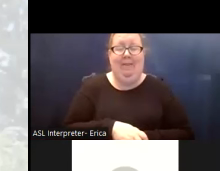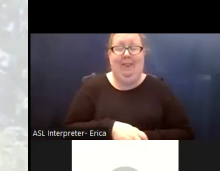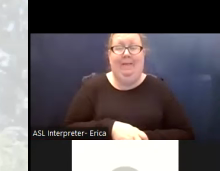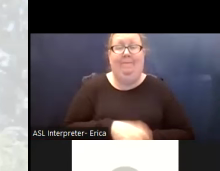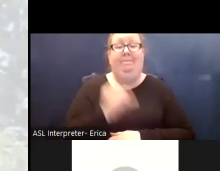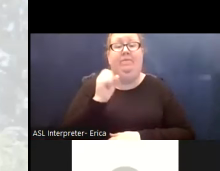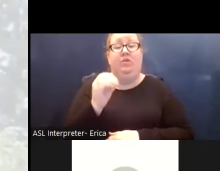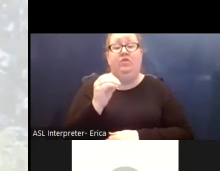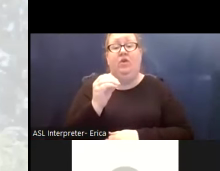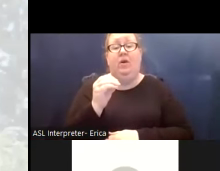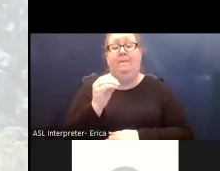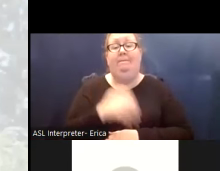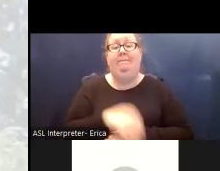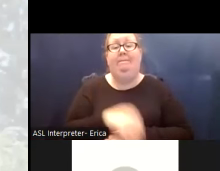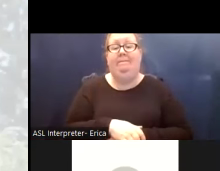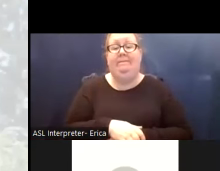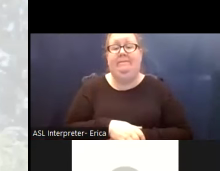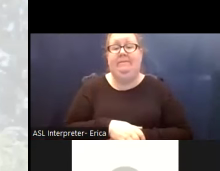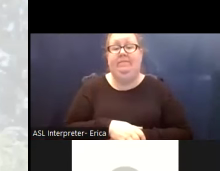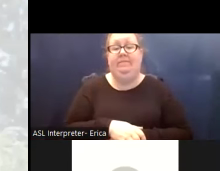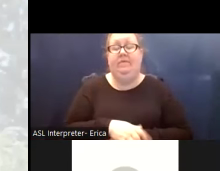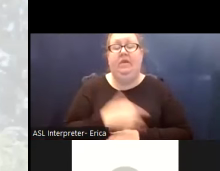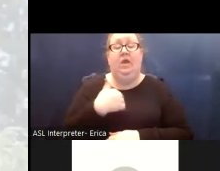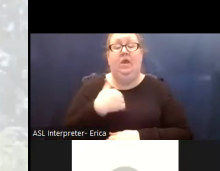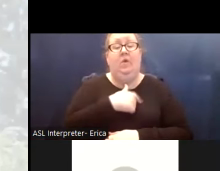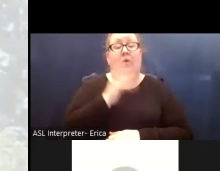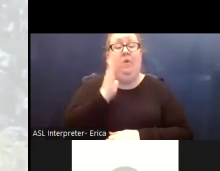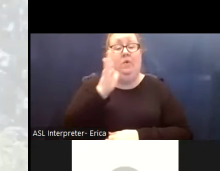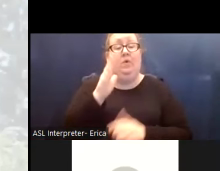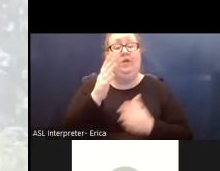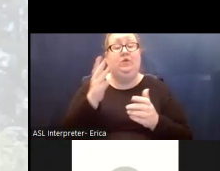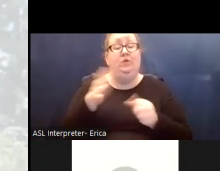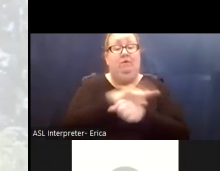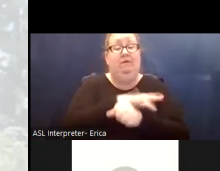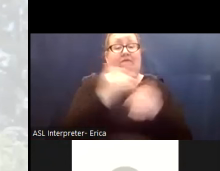So what we're going to cover now is,